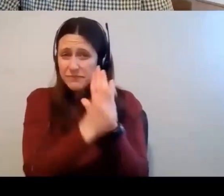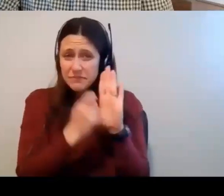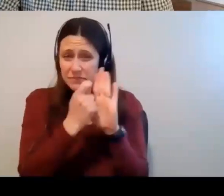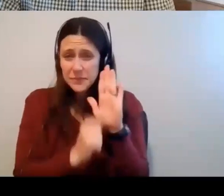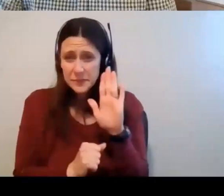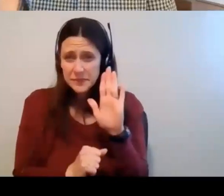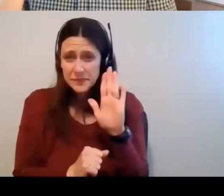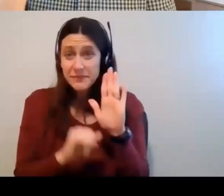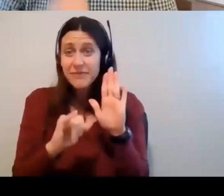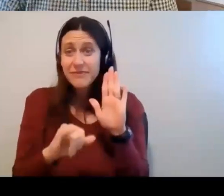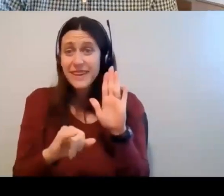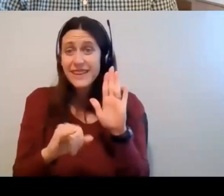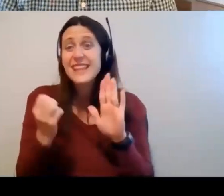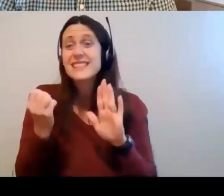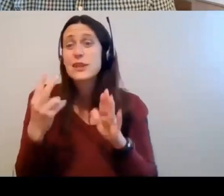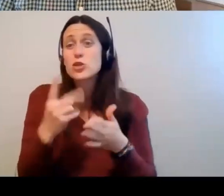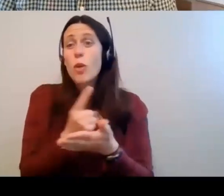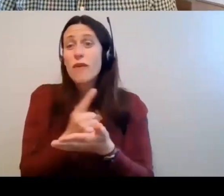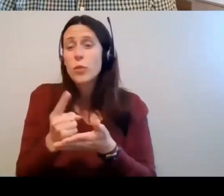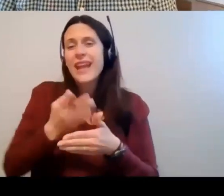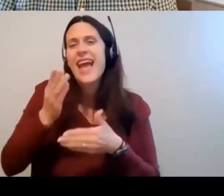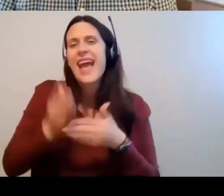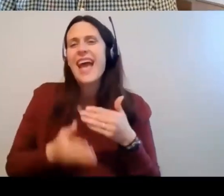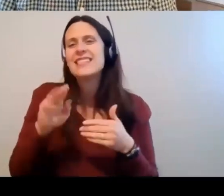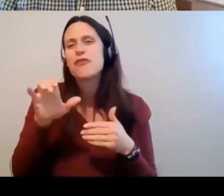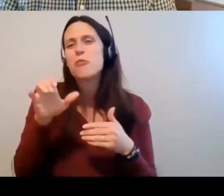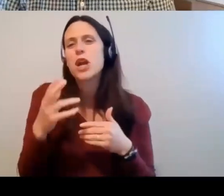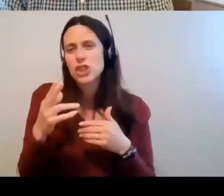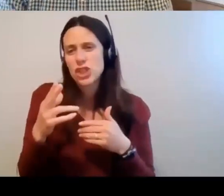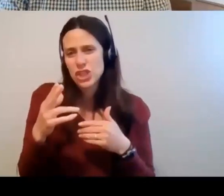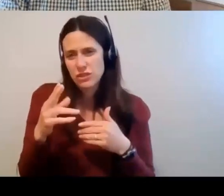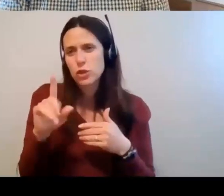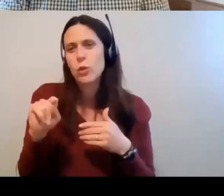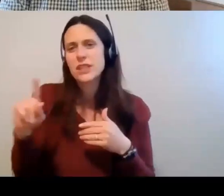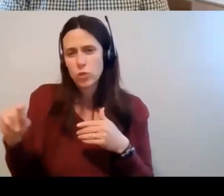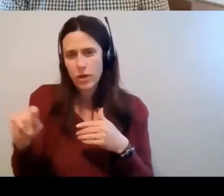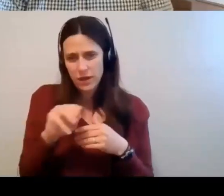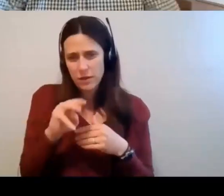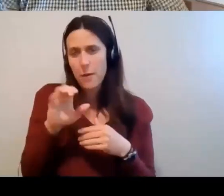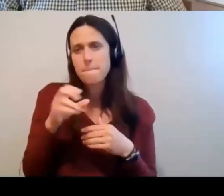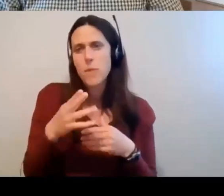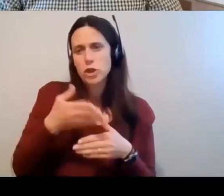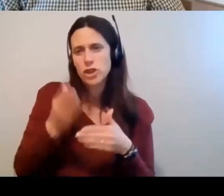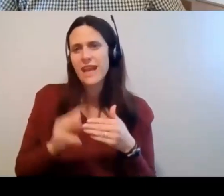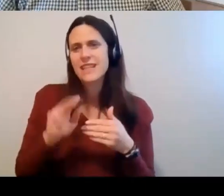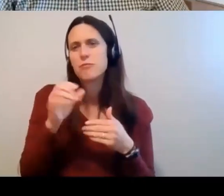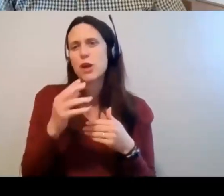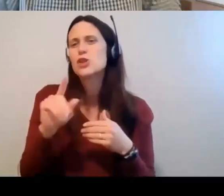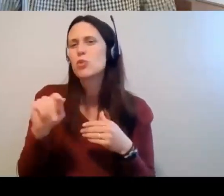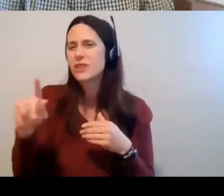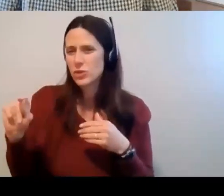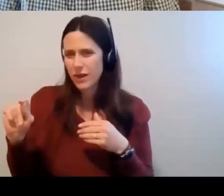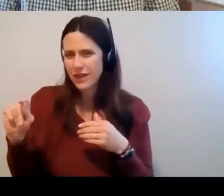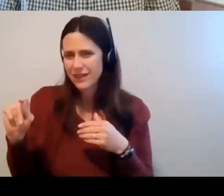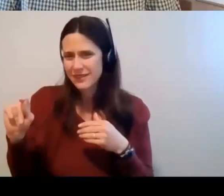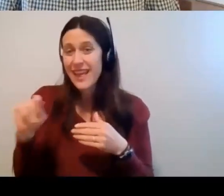This is week 12, which would have been the end of March of 2020, when students often began engaging